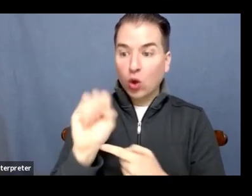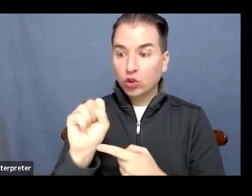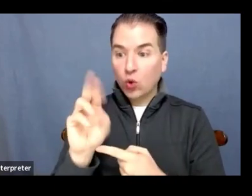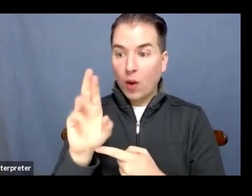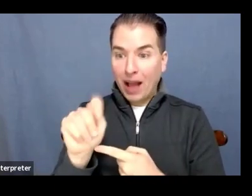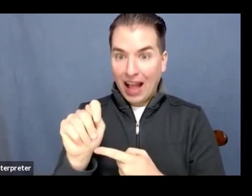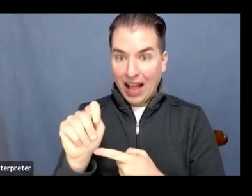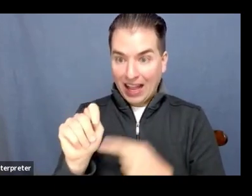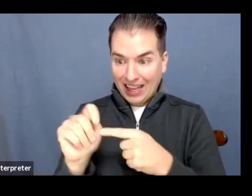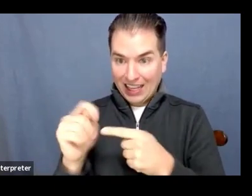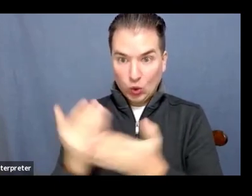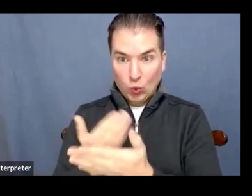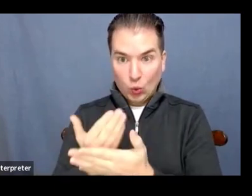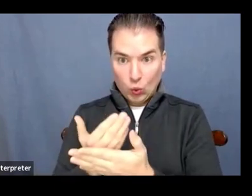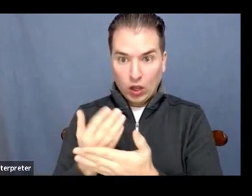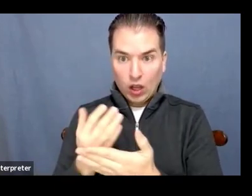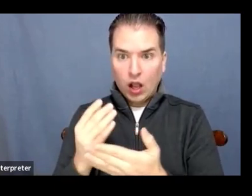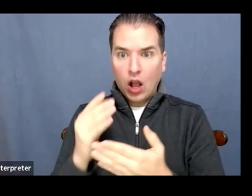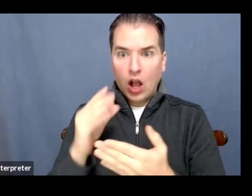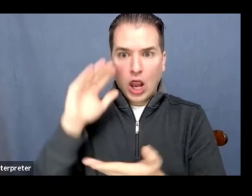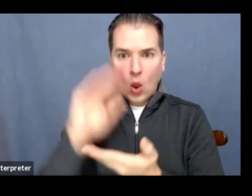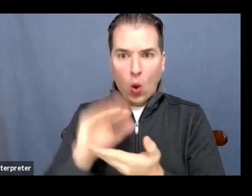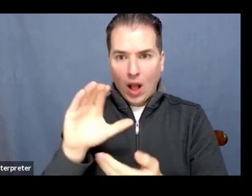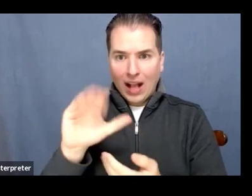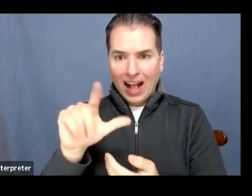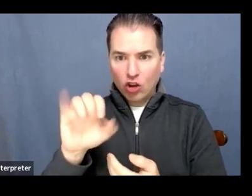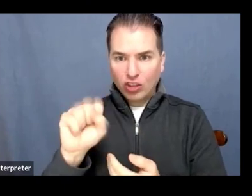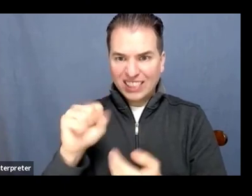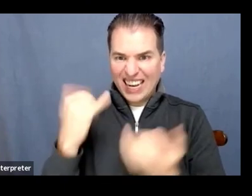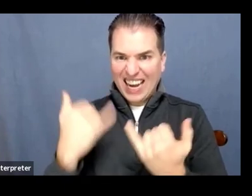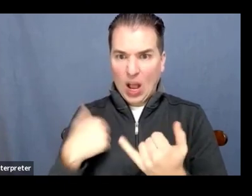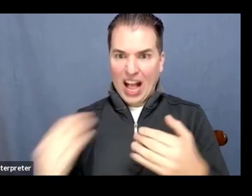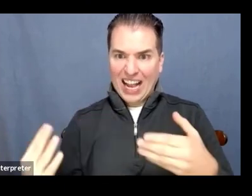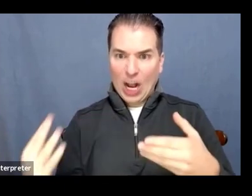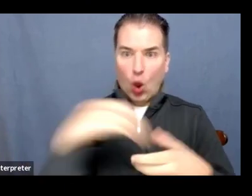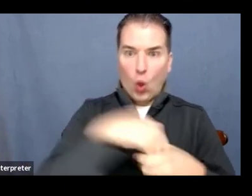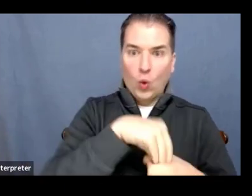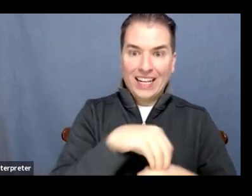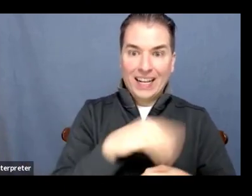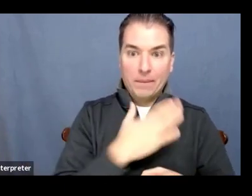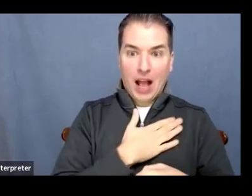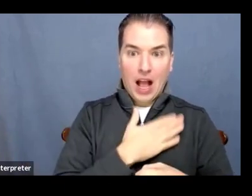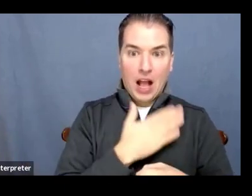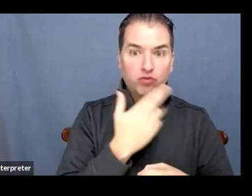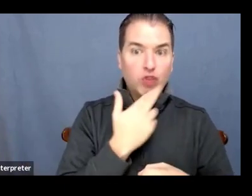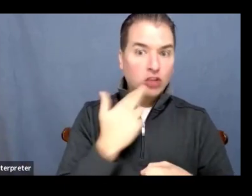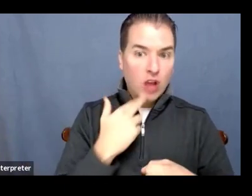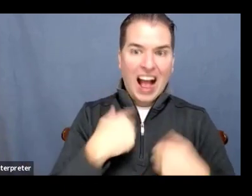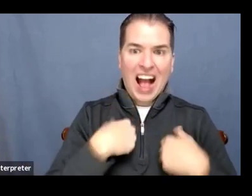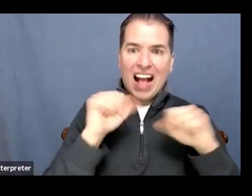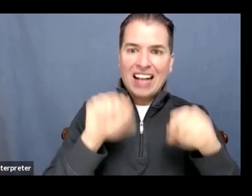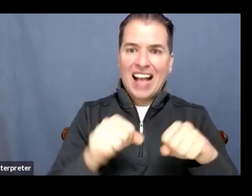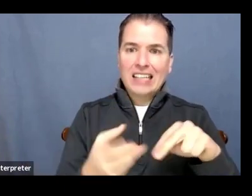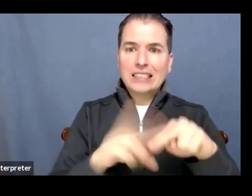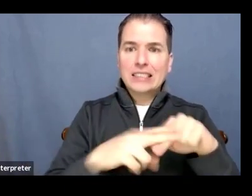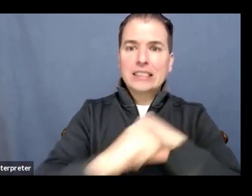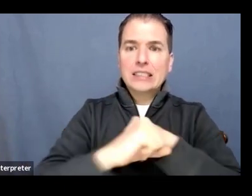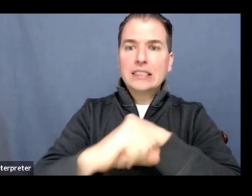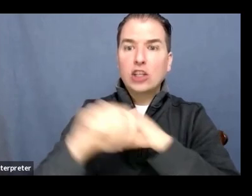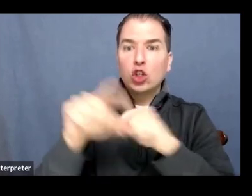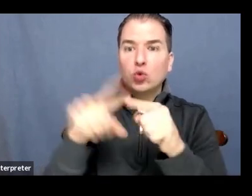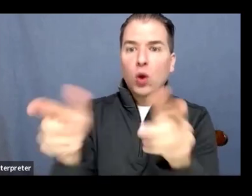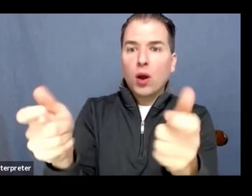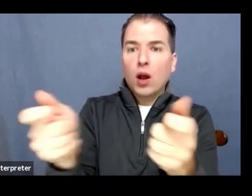to Yum Froyo where they can get the satisfaction of a great tasting dessert with low